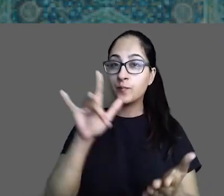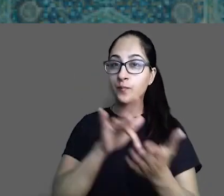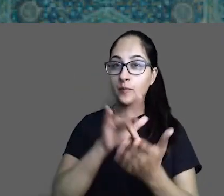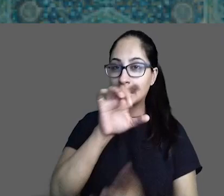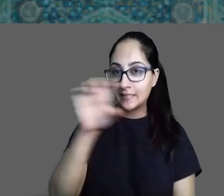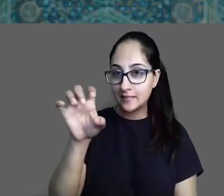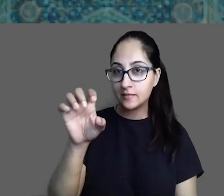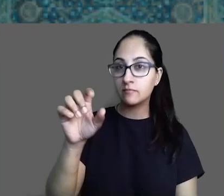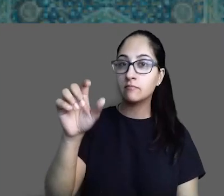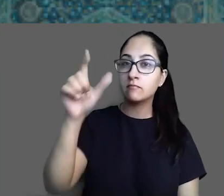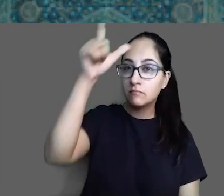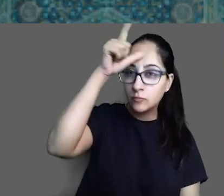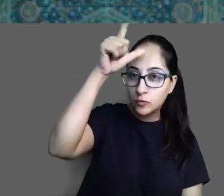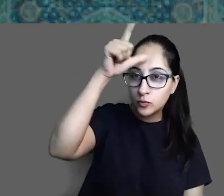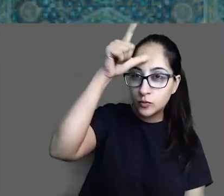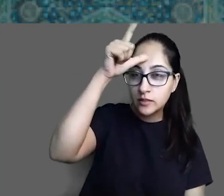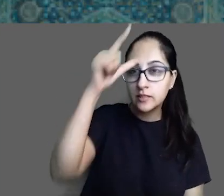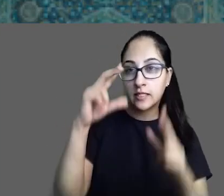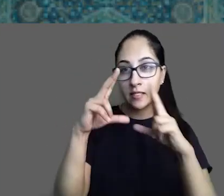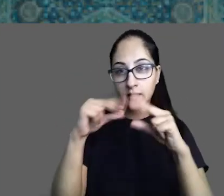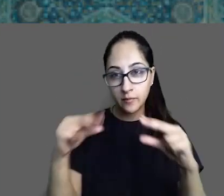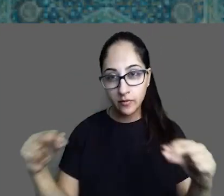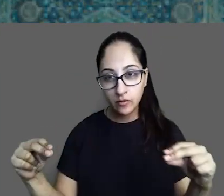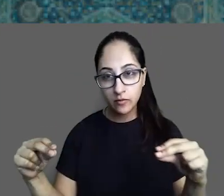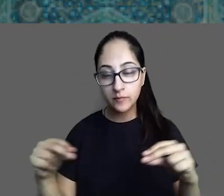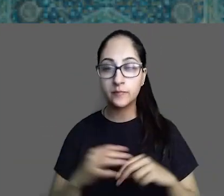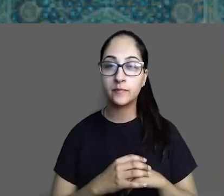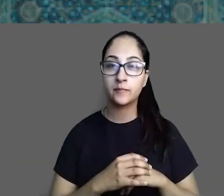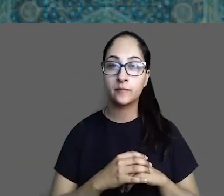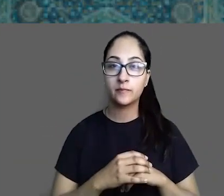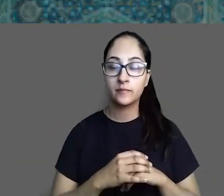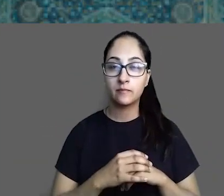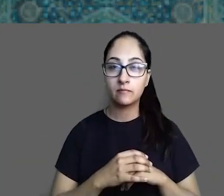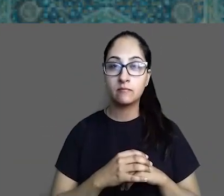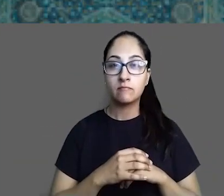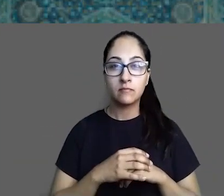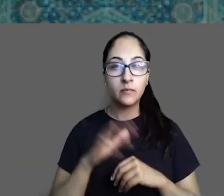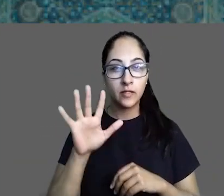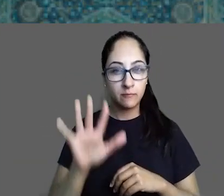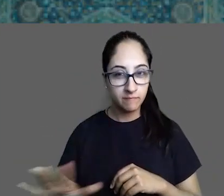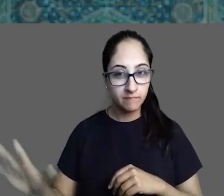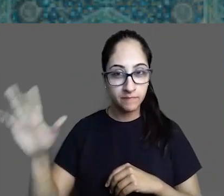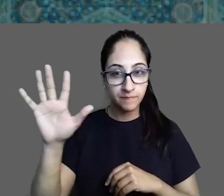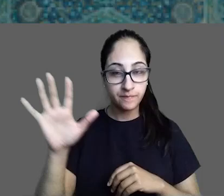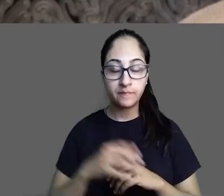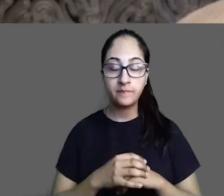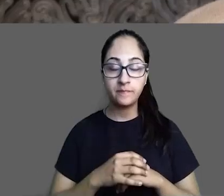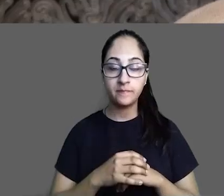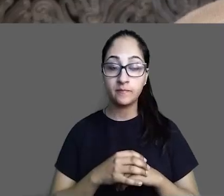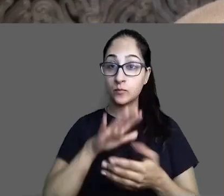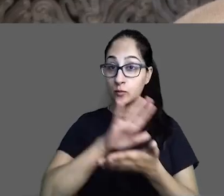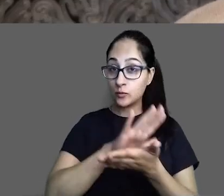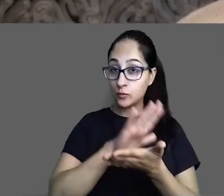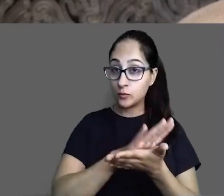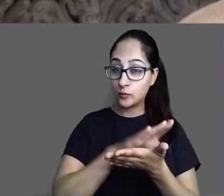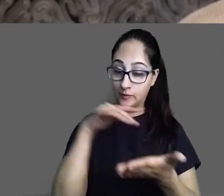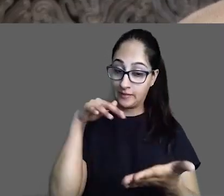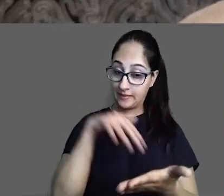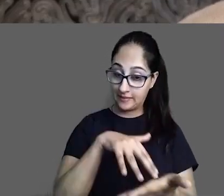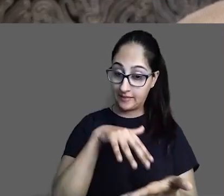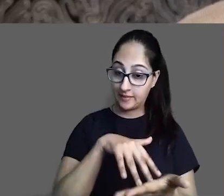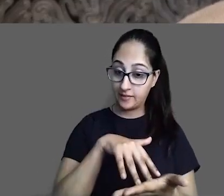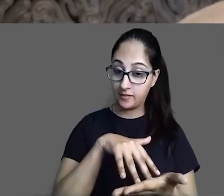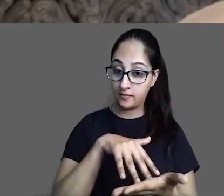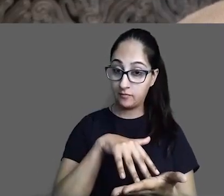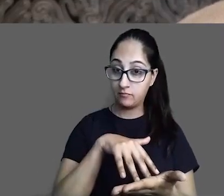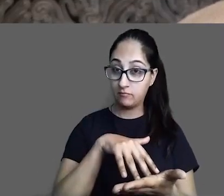part of my childhood in the Middle East between Jordan, Lebanon, and at that point wider into the region. I